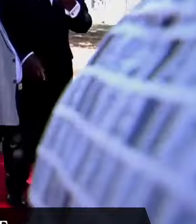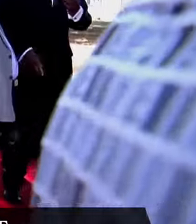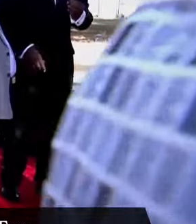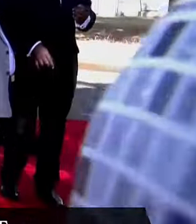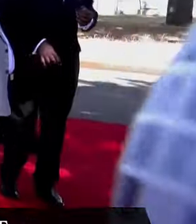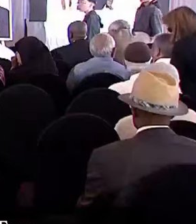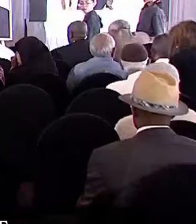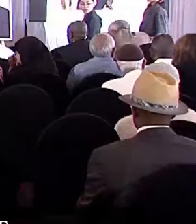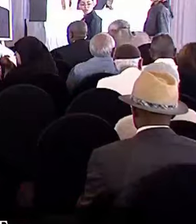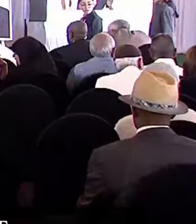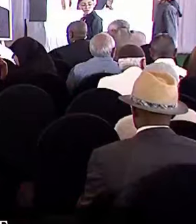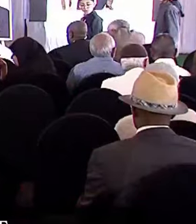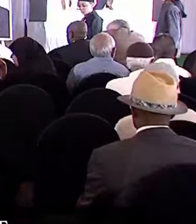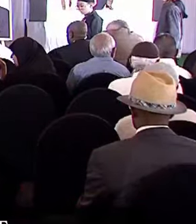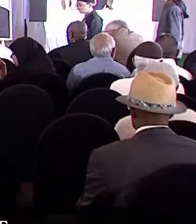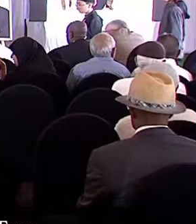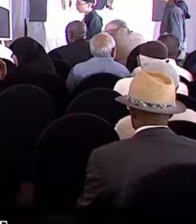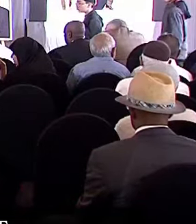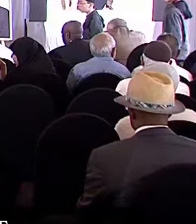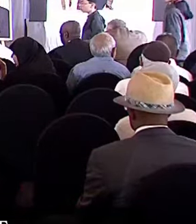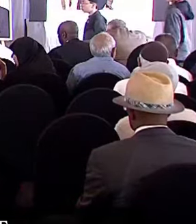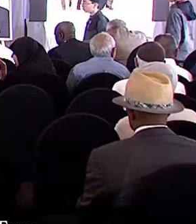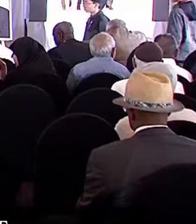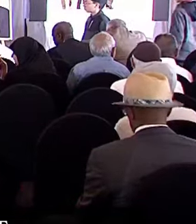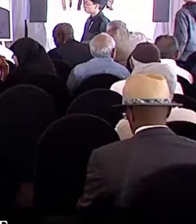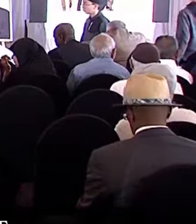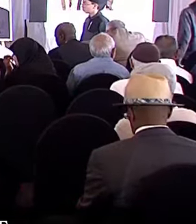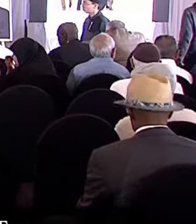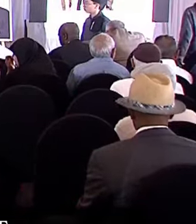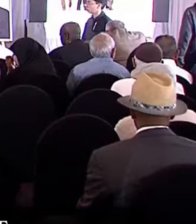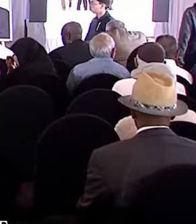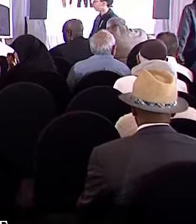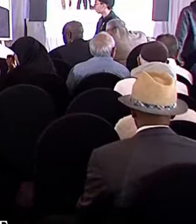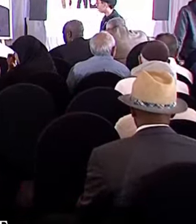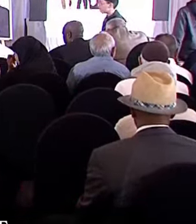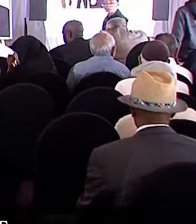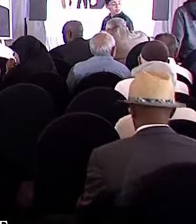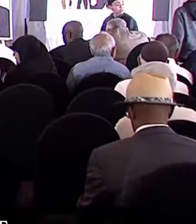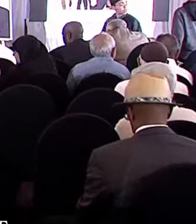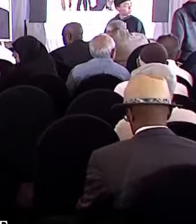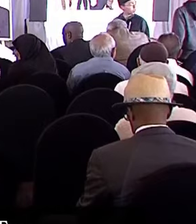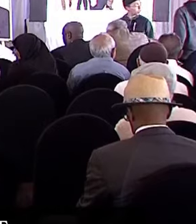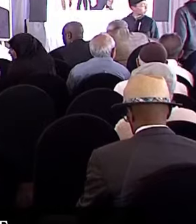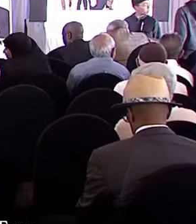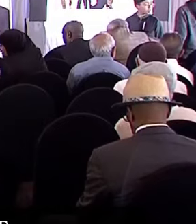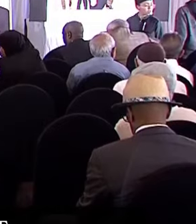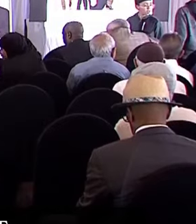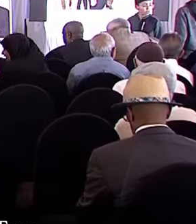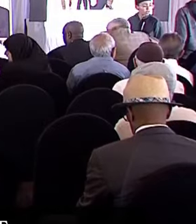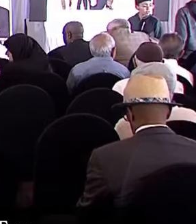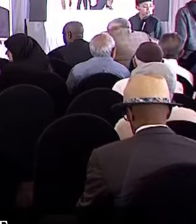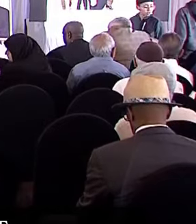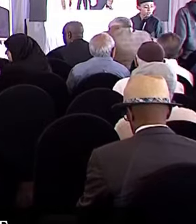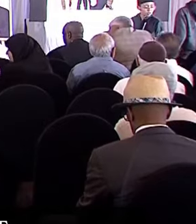sono sethu sono sethu sono sethu sono sethu